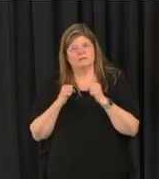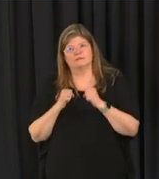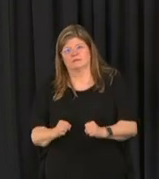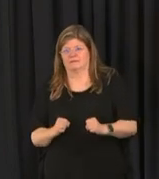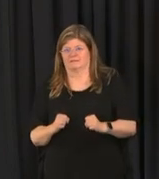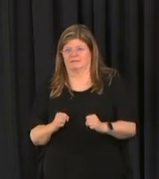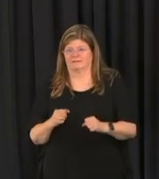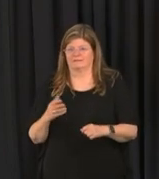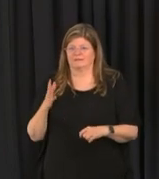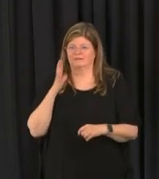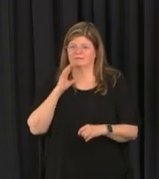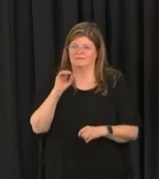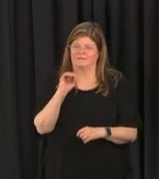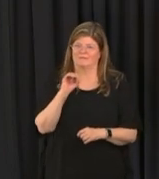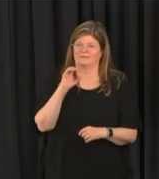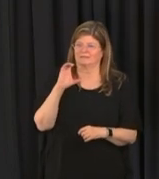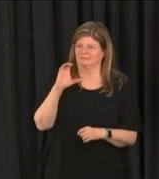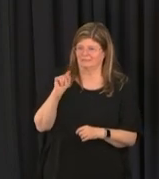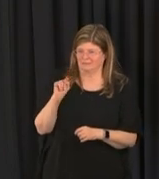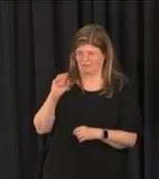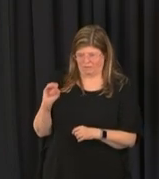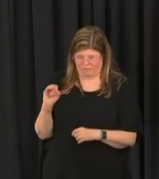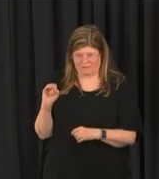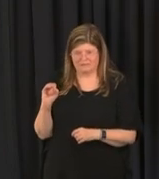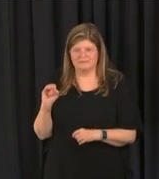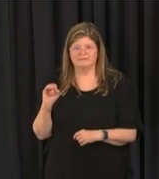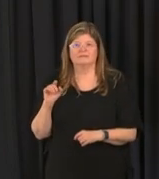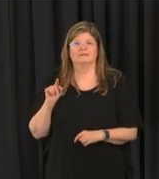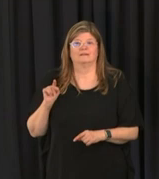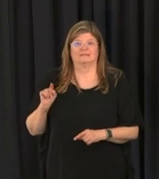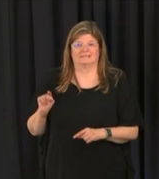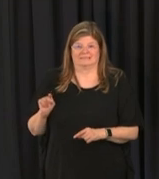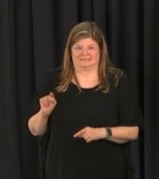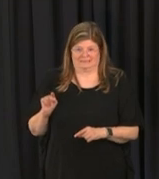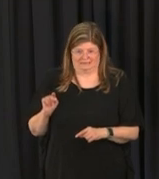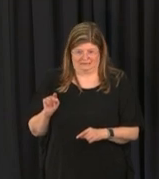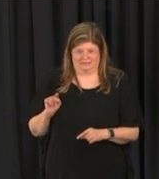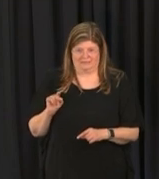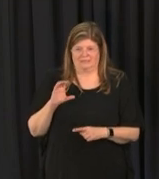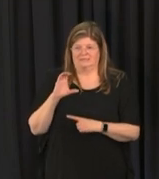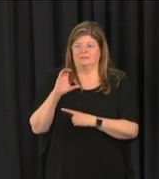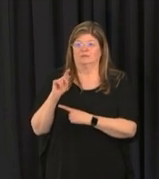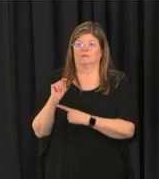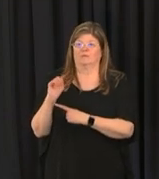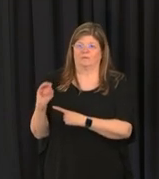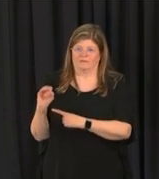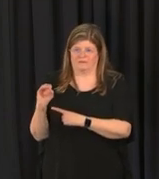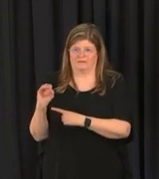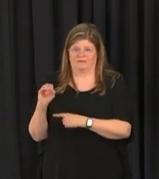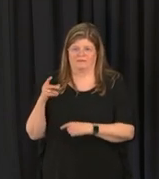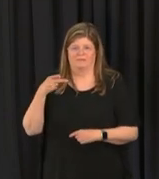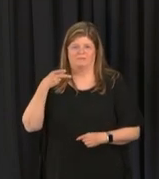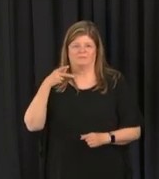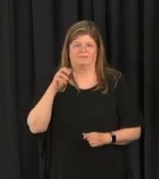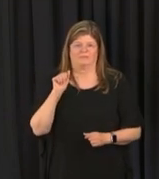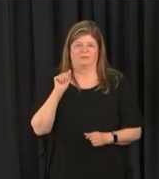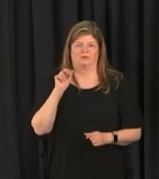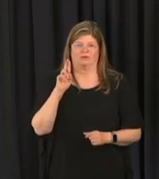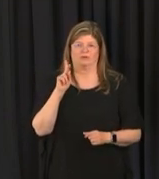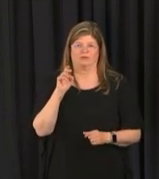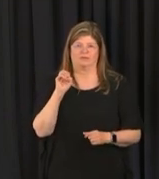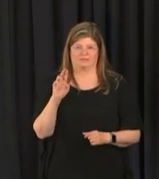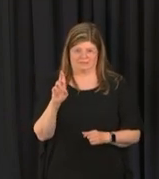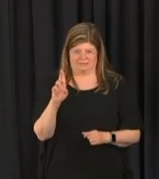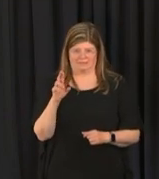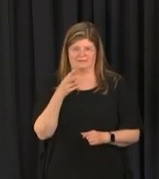thank Octo, our CTO Lindsay Parker, DC Health, and Dr. Nesbitt and her team, and the